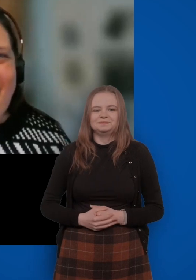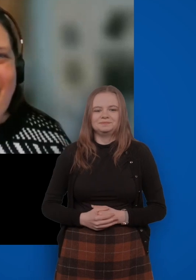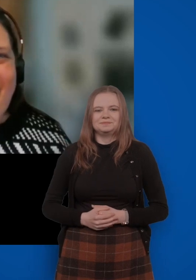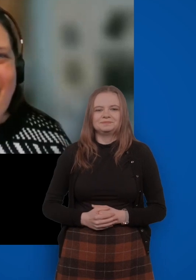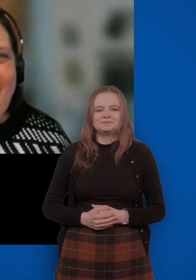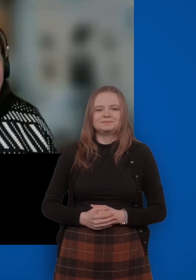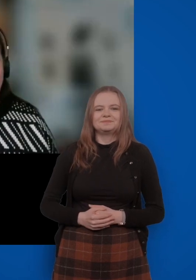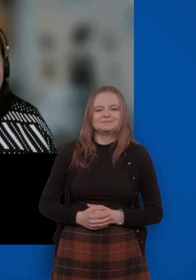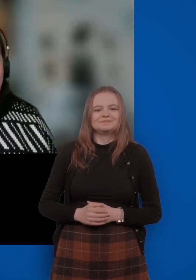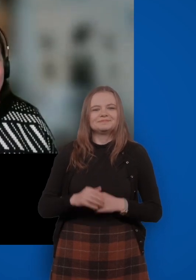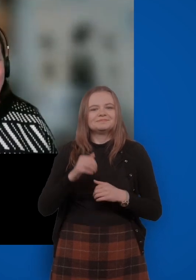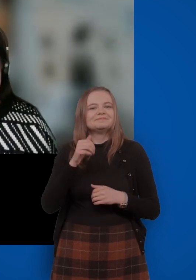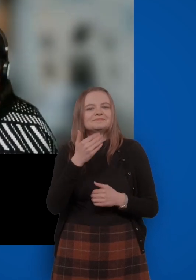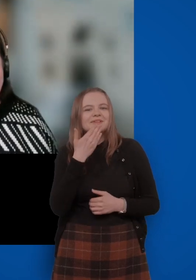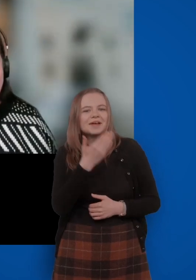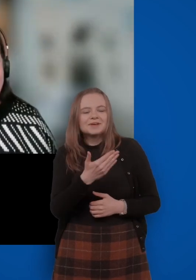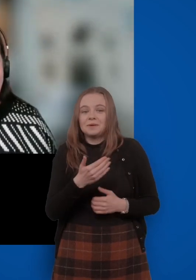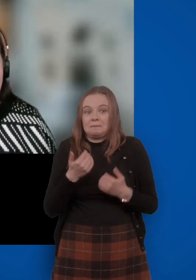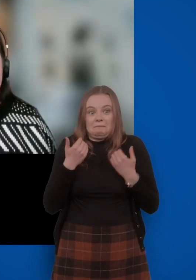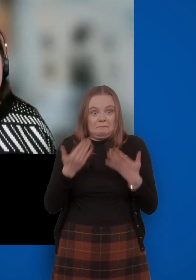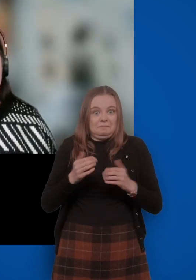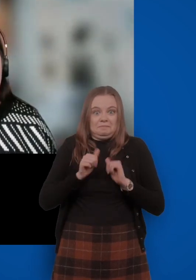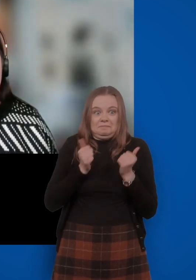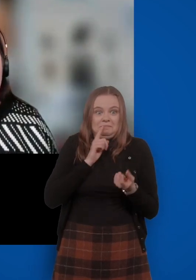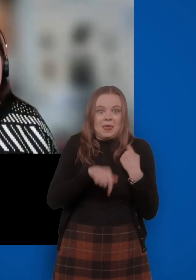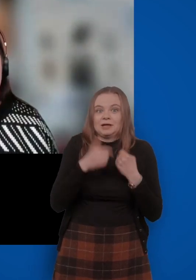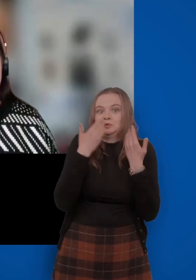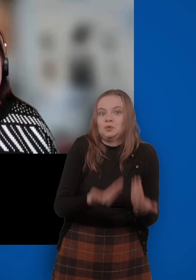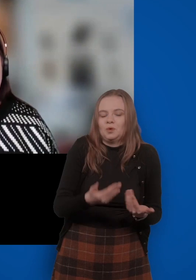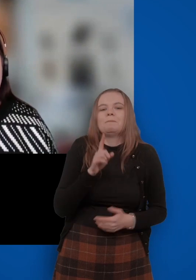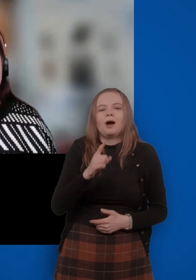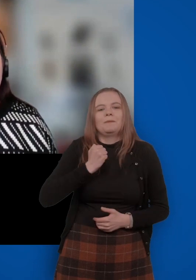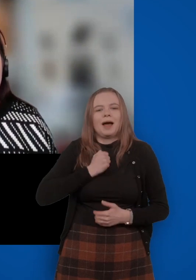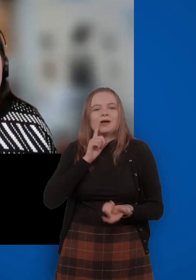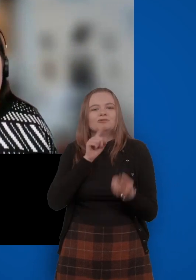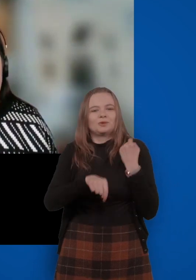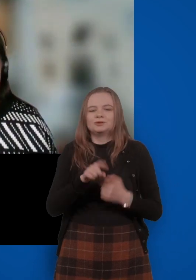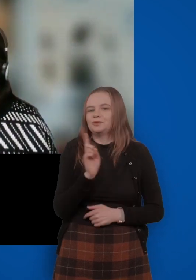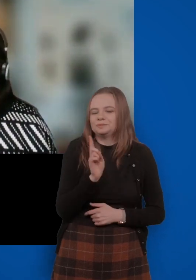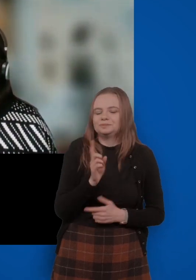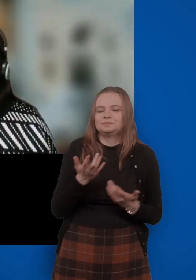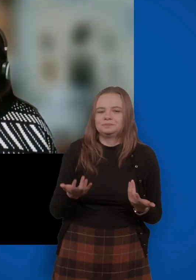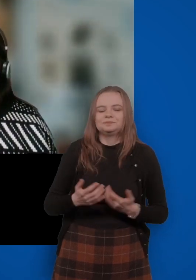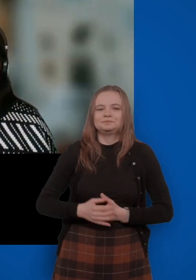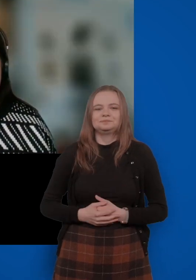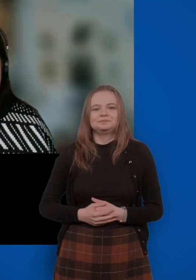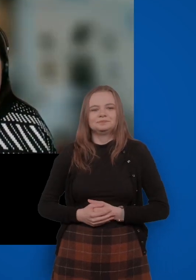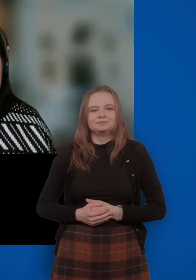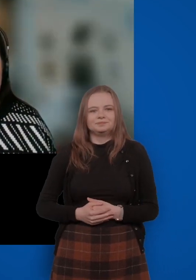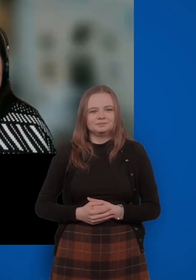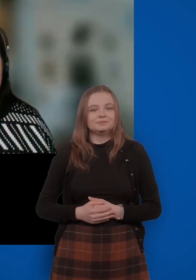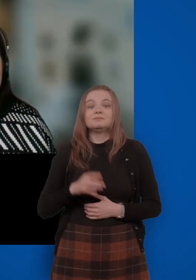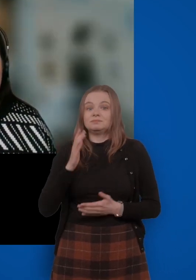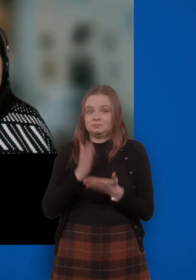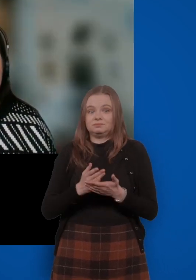Okay, thank you. Yeah, I don't know how good it will sound. It's just, I think my response is probably it is